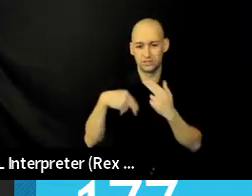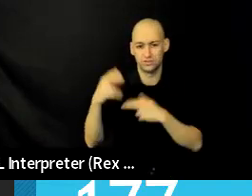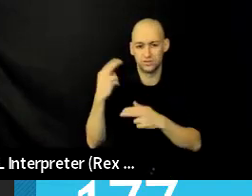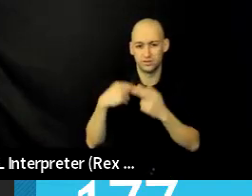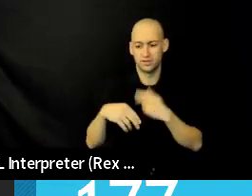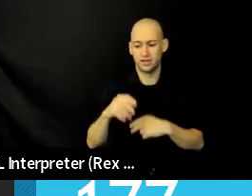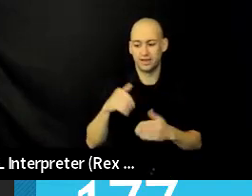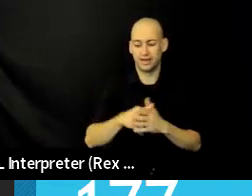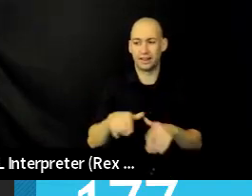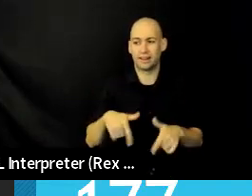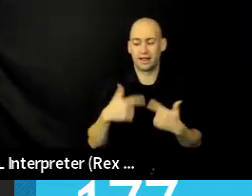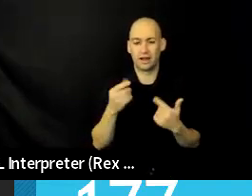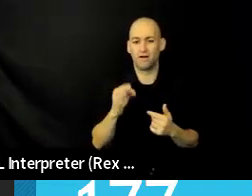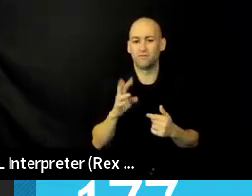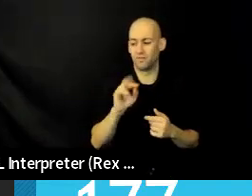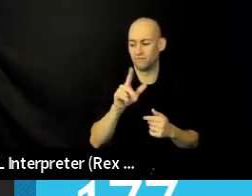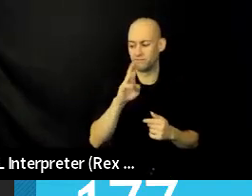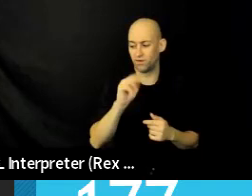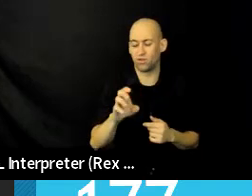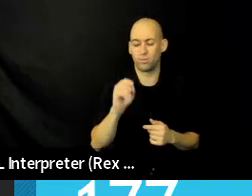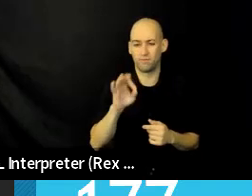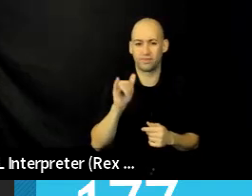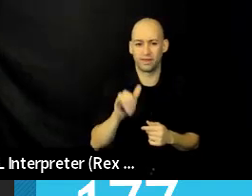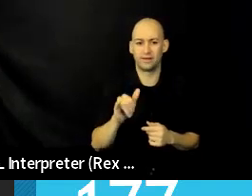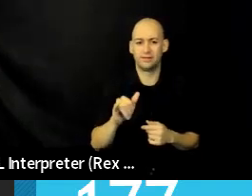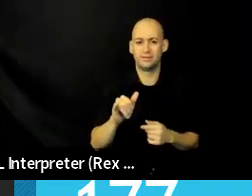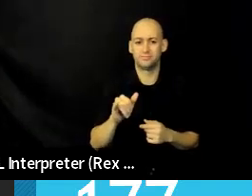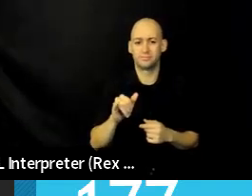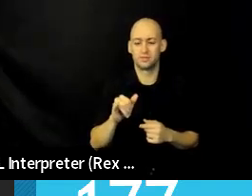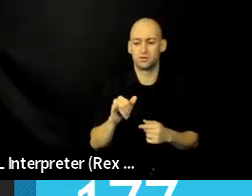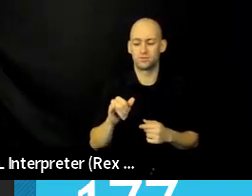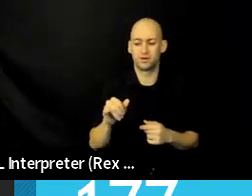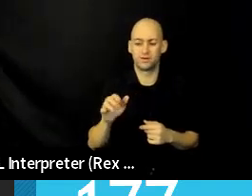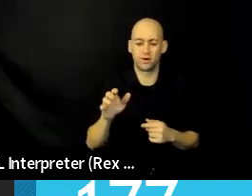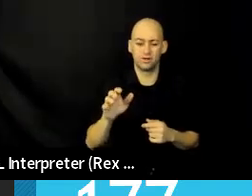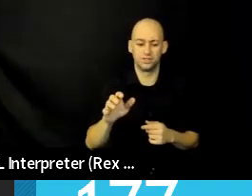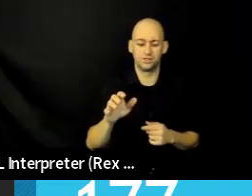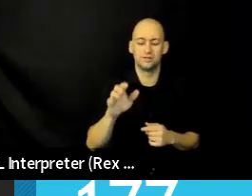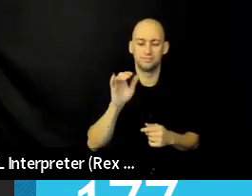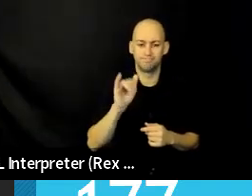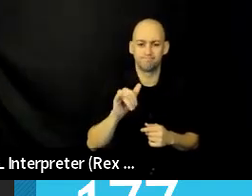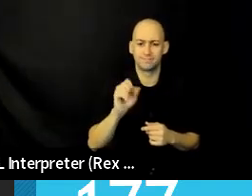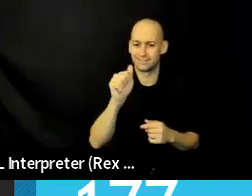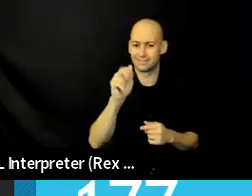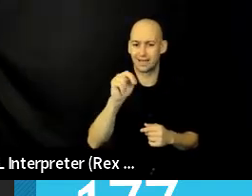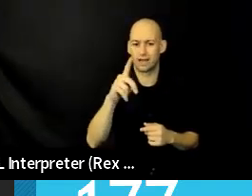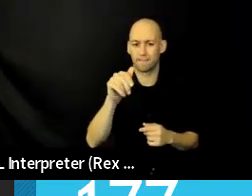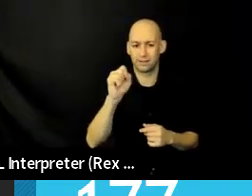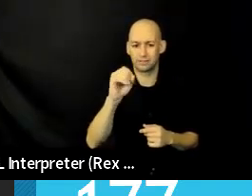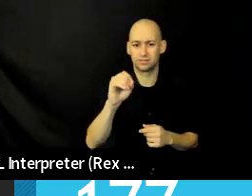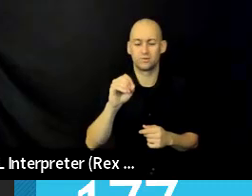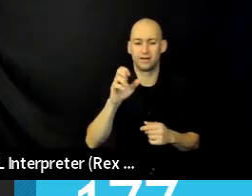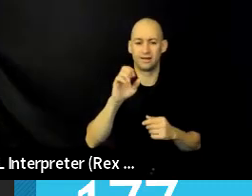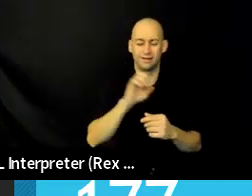volume of traffic at this intersection, the increase in volume with San Paso truck stop. And I think